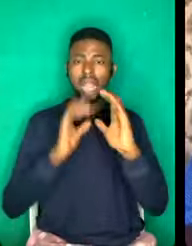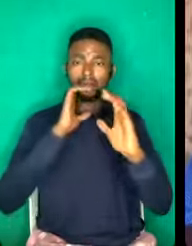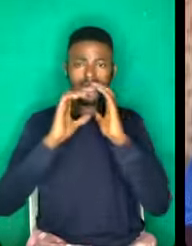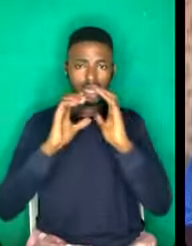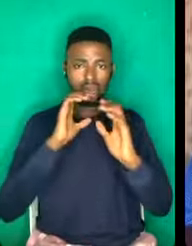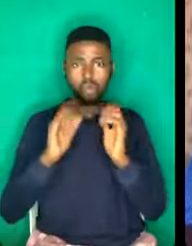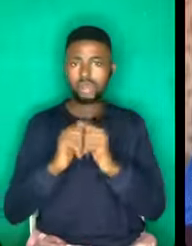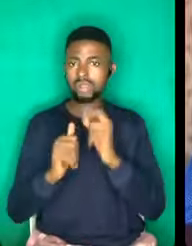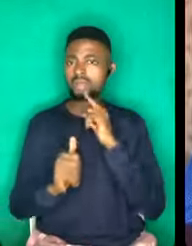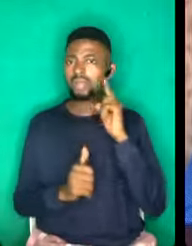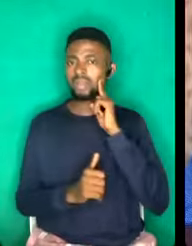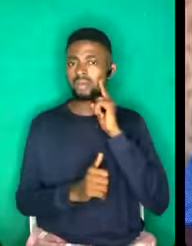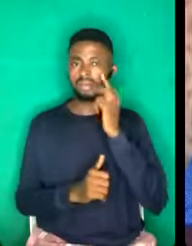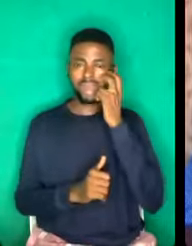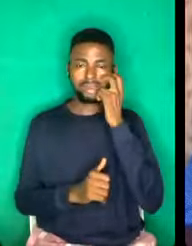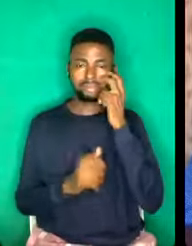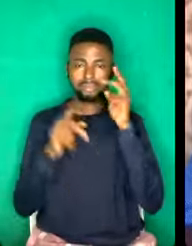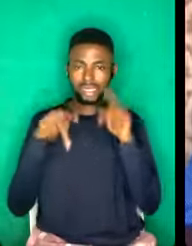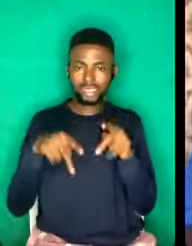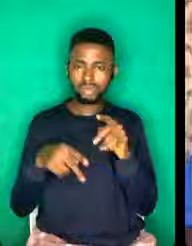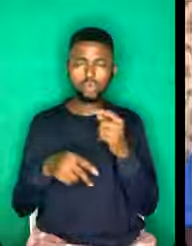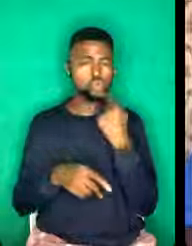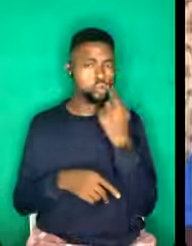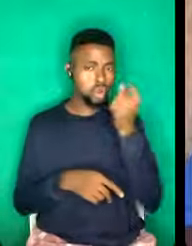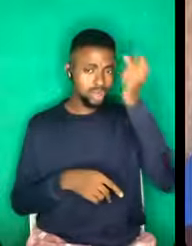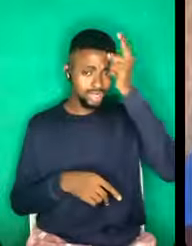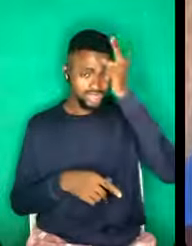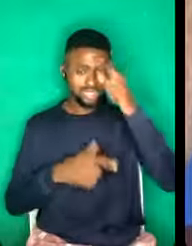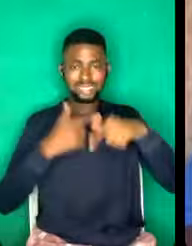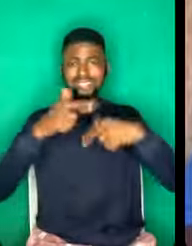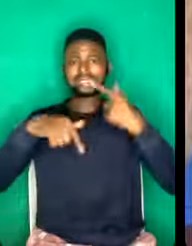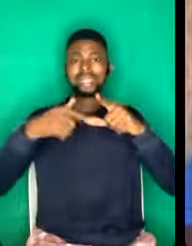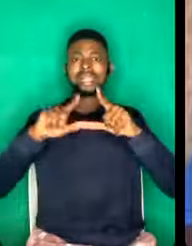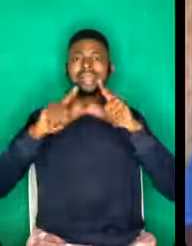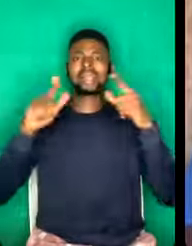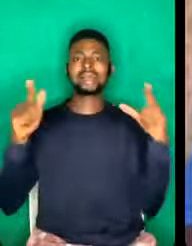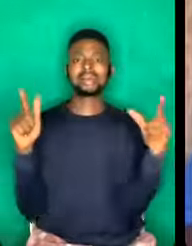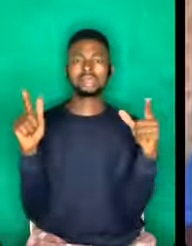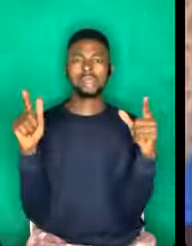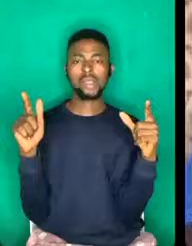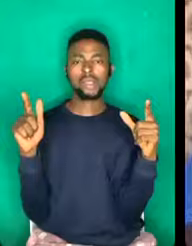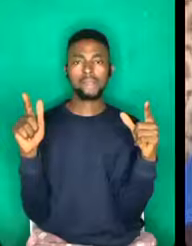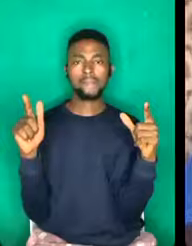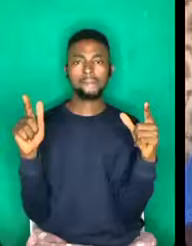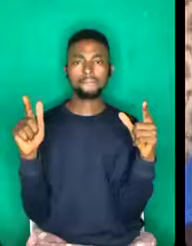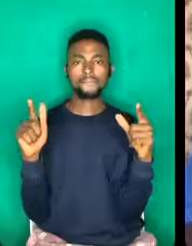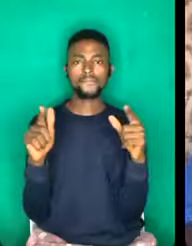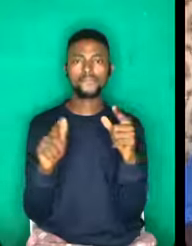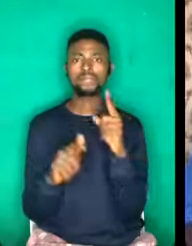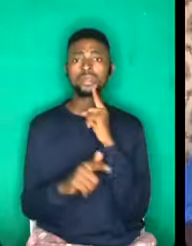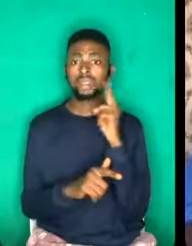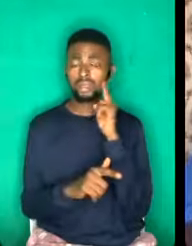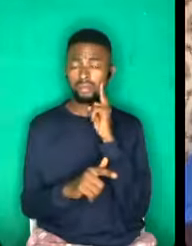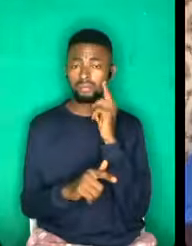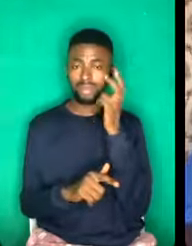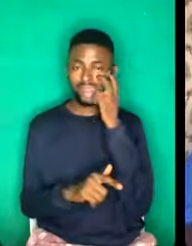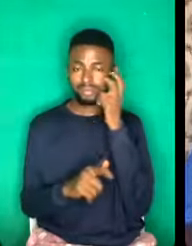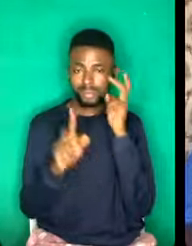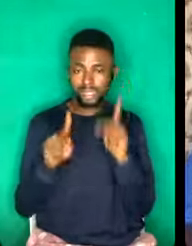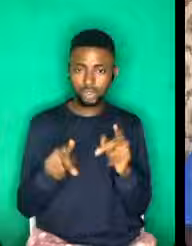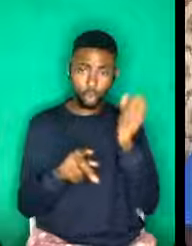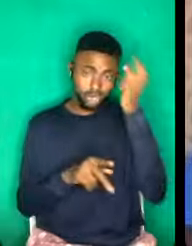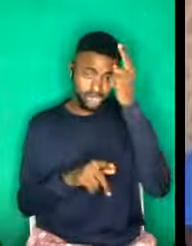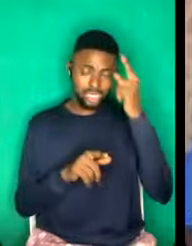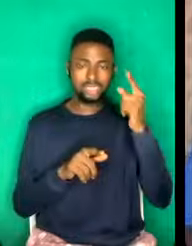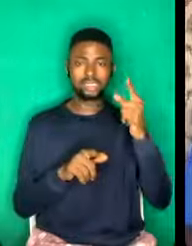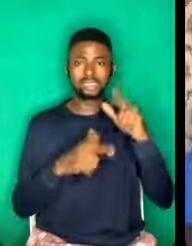deaf-blind person that understands sign language. So a deaf-blind person that understands sign language, I can communicate with